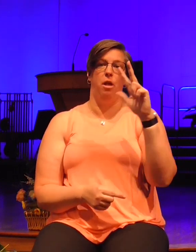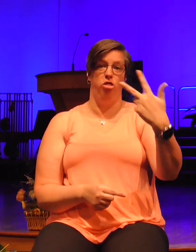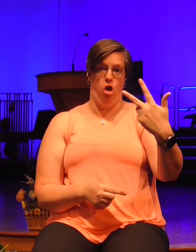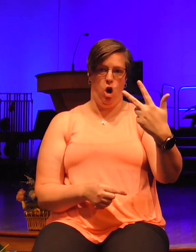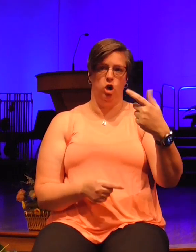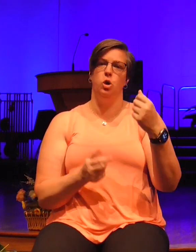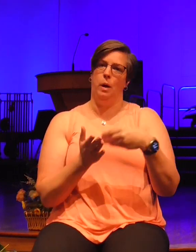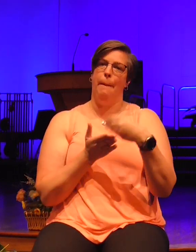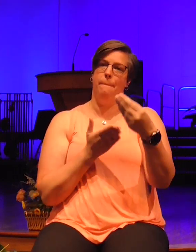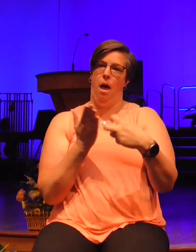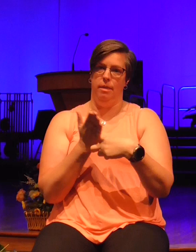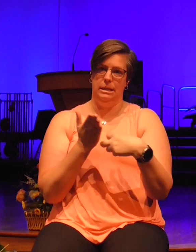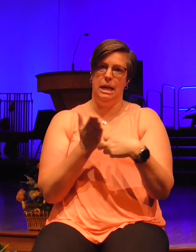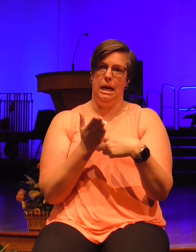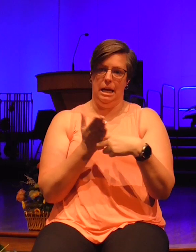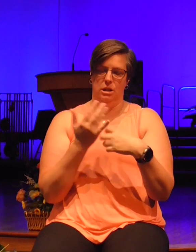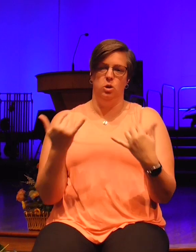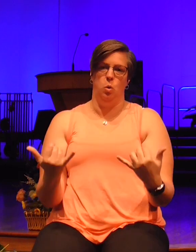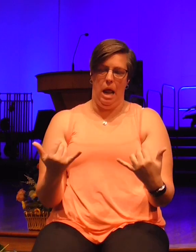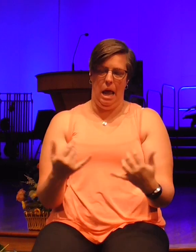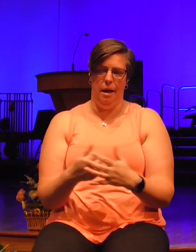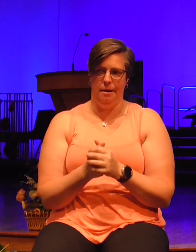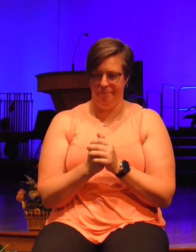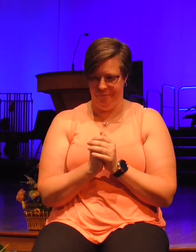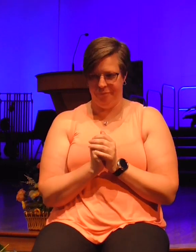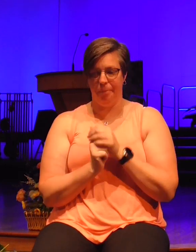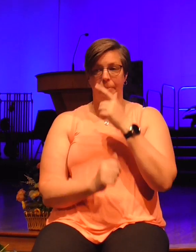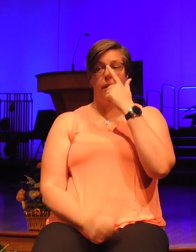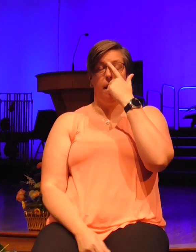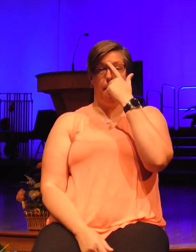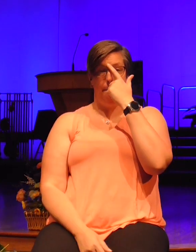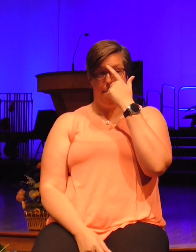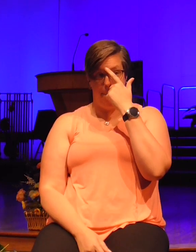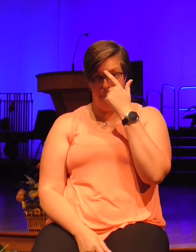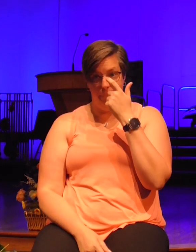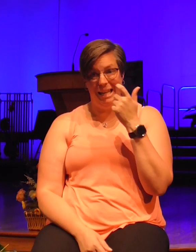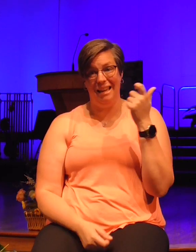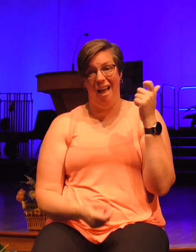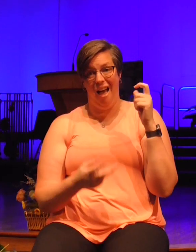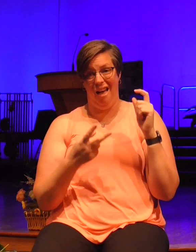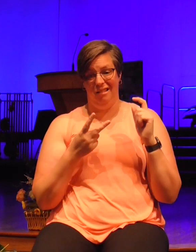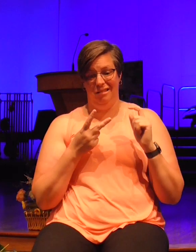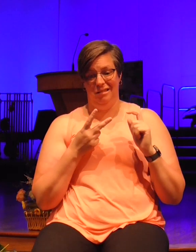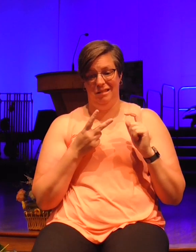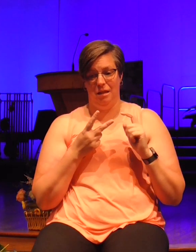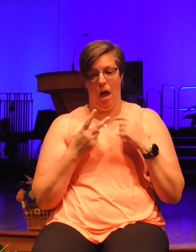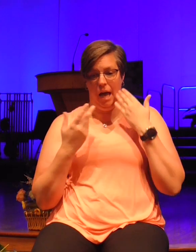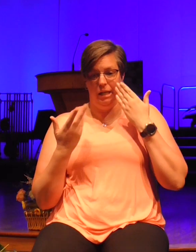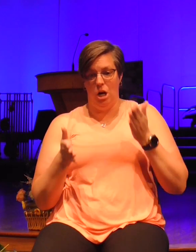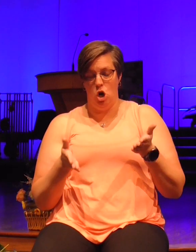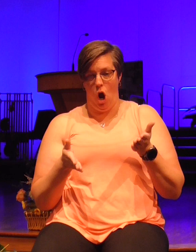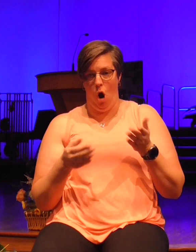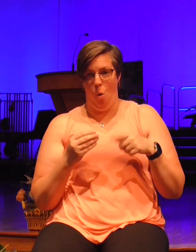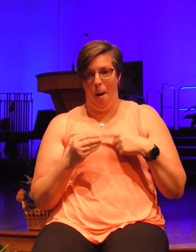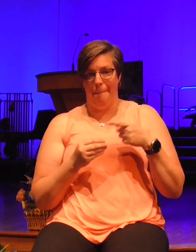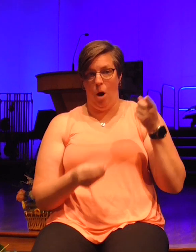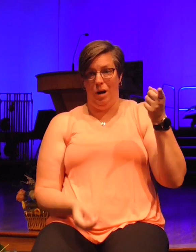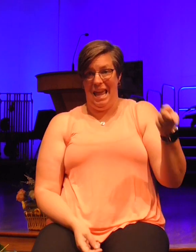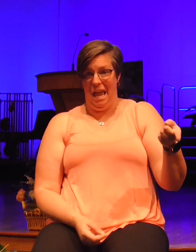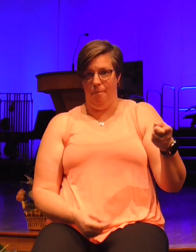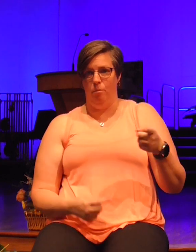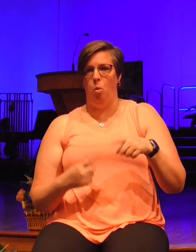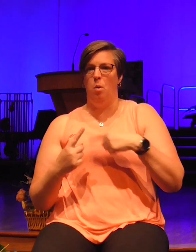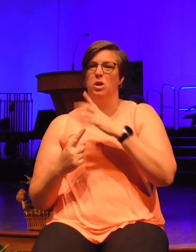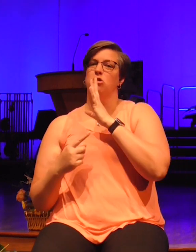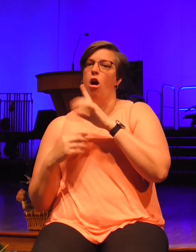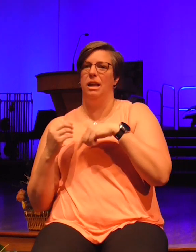at the Activities and Events Center. And because I didn't quite know much about him as we were talking about having him come here,